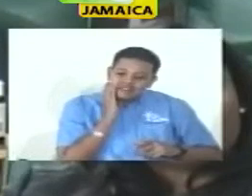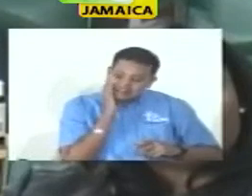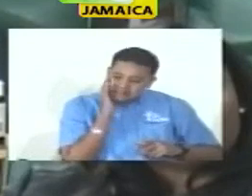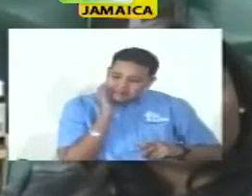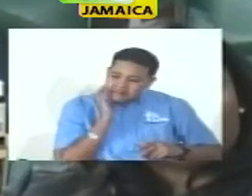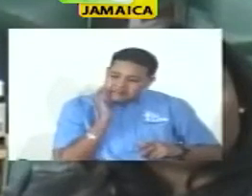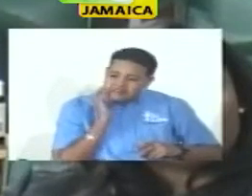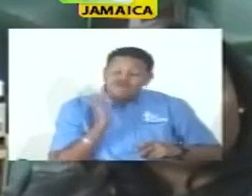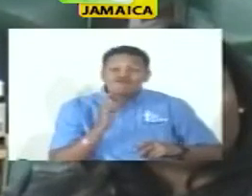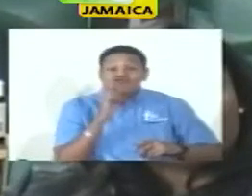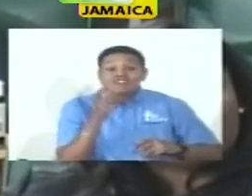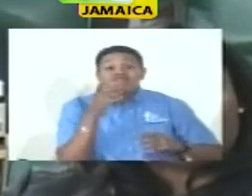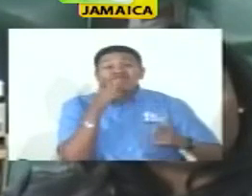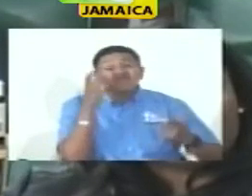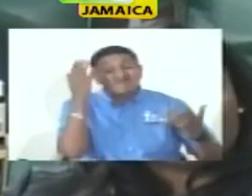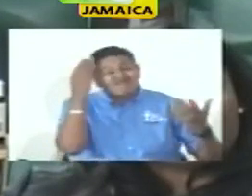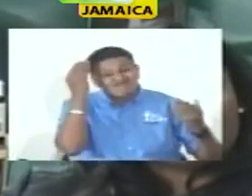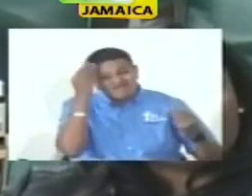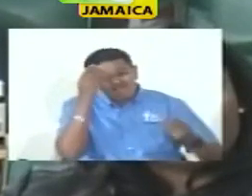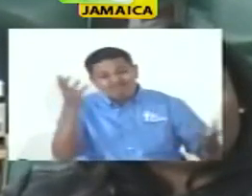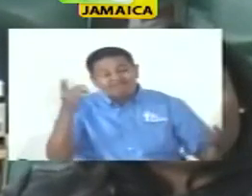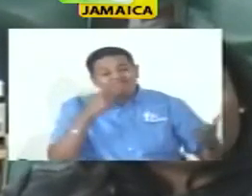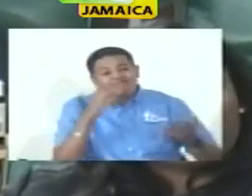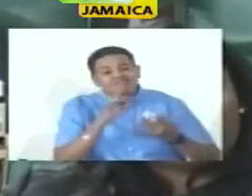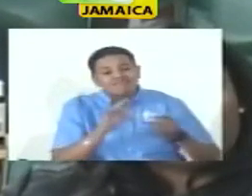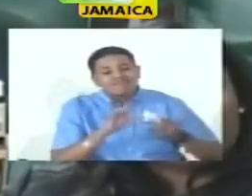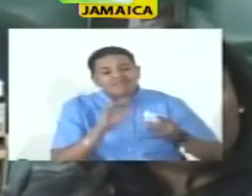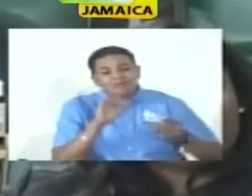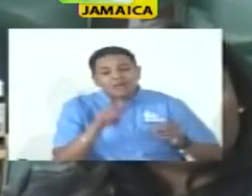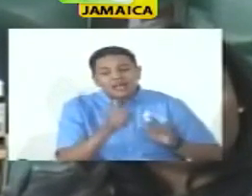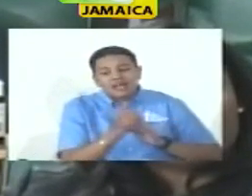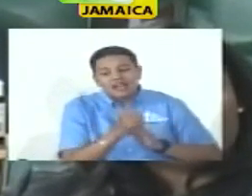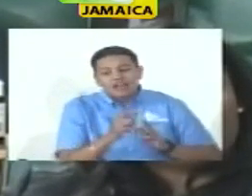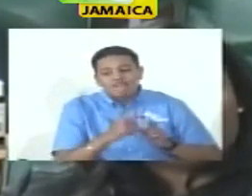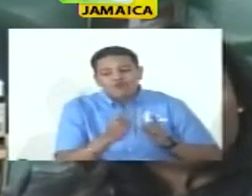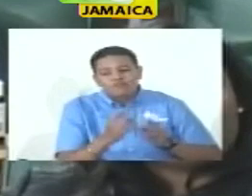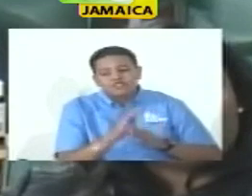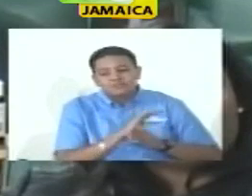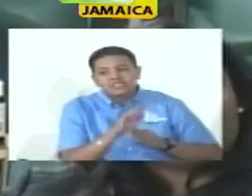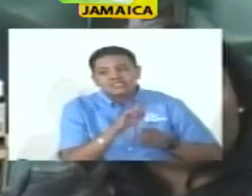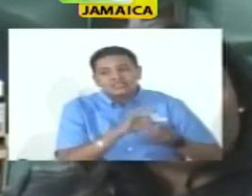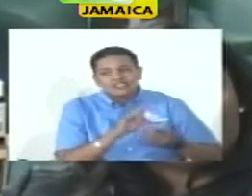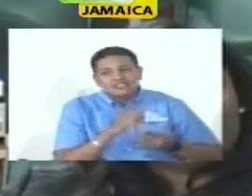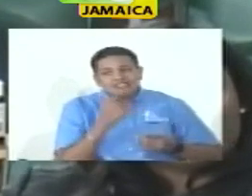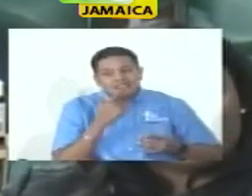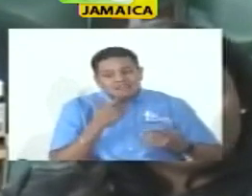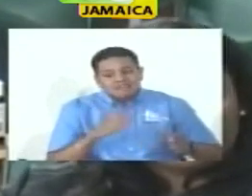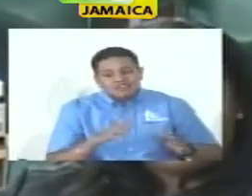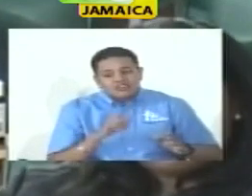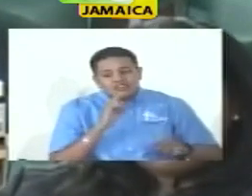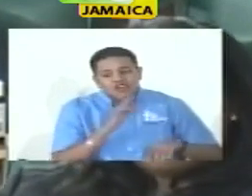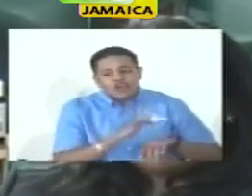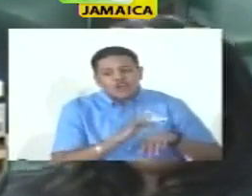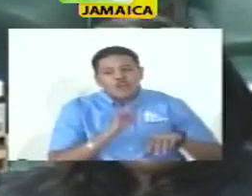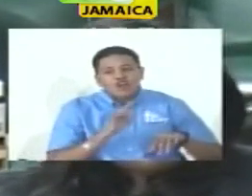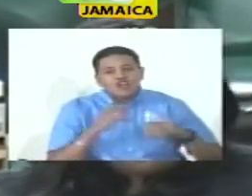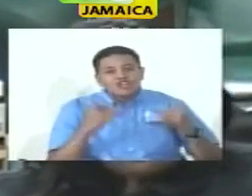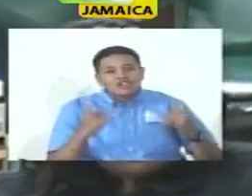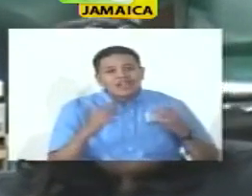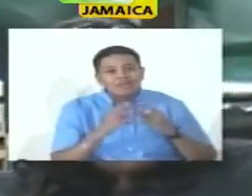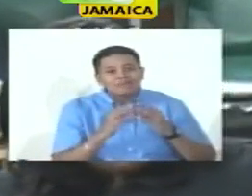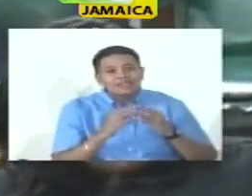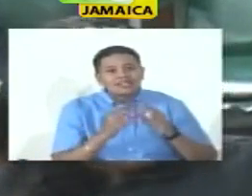as had been indicated by the Leader of Opposition Business at an earlier stage of today's